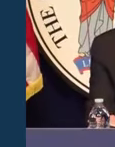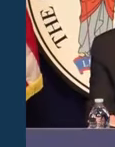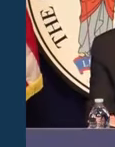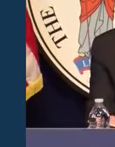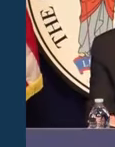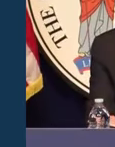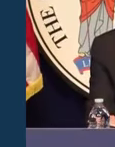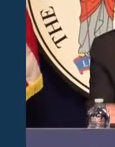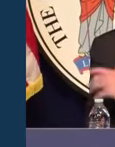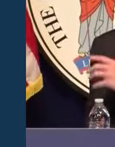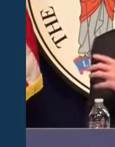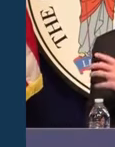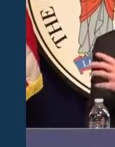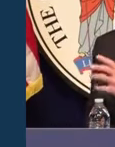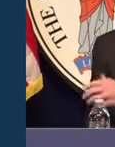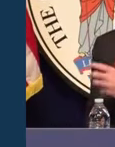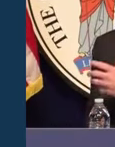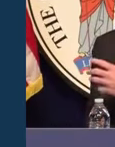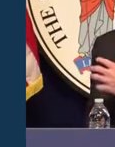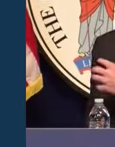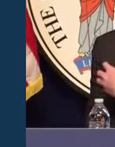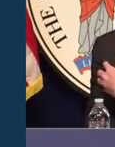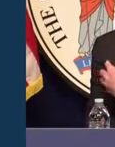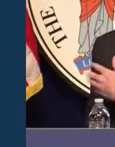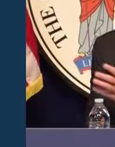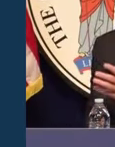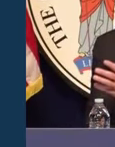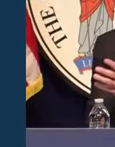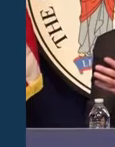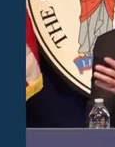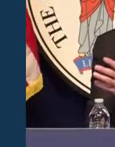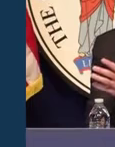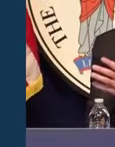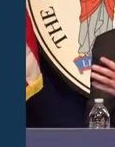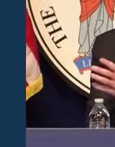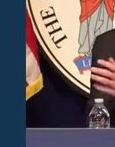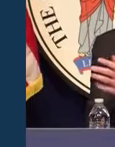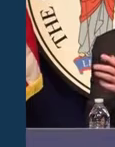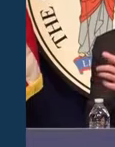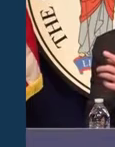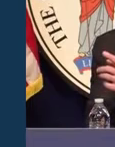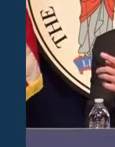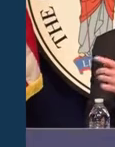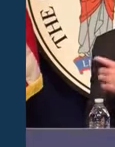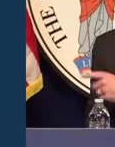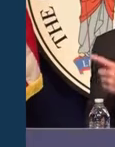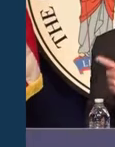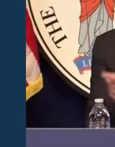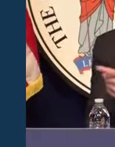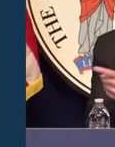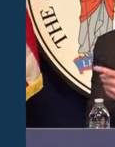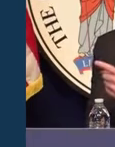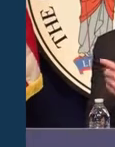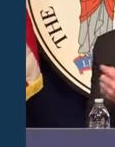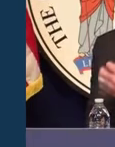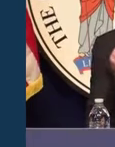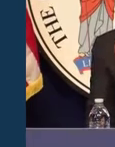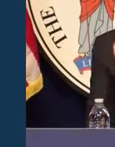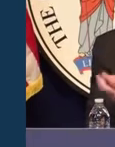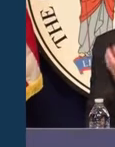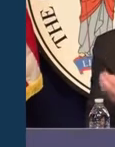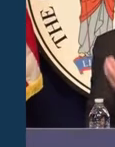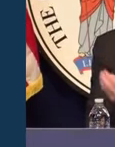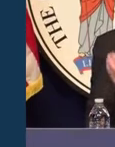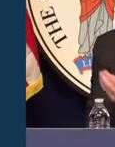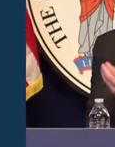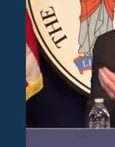mortgage bankers to deal with your payments when their 90-day grace period is up. It can't just be 90 days and then you face a